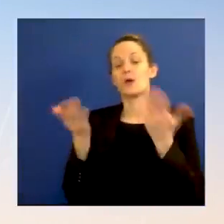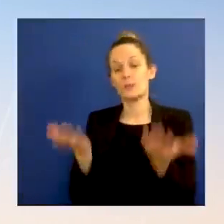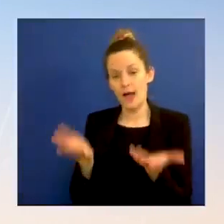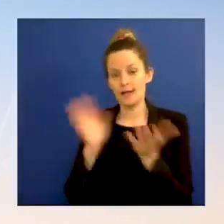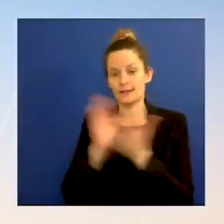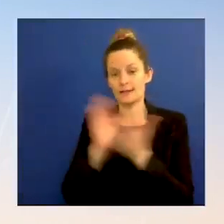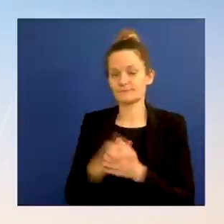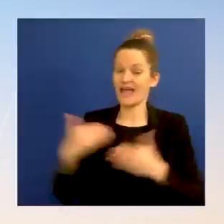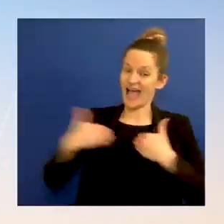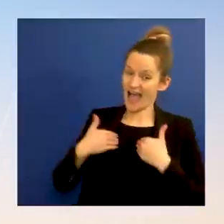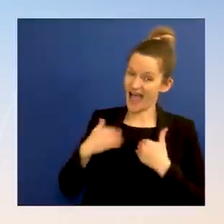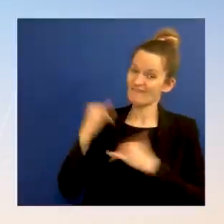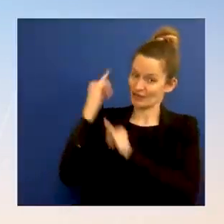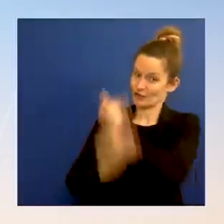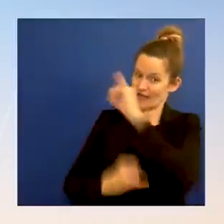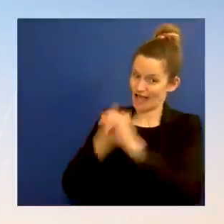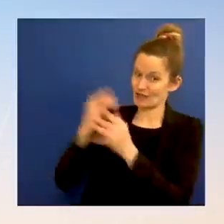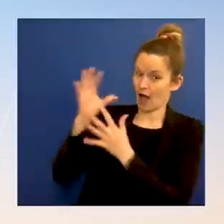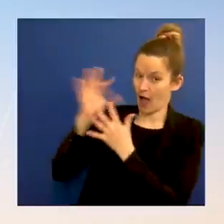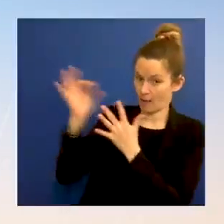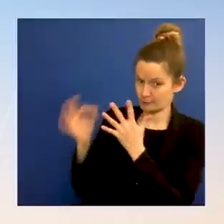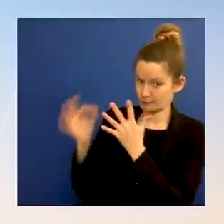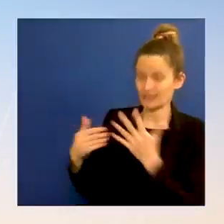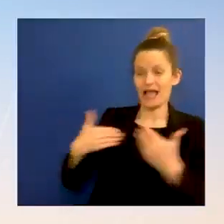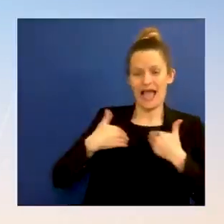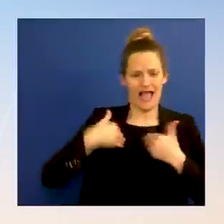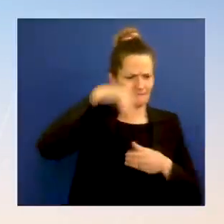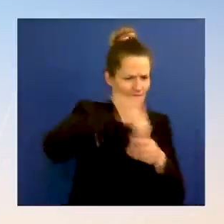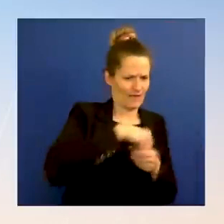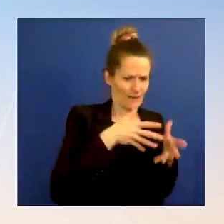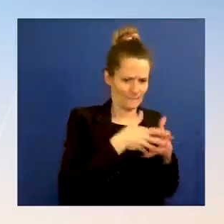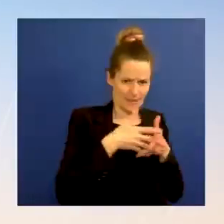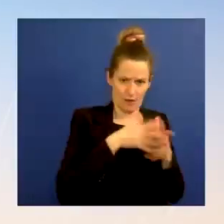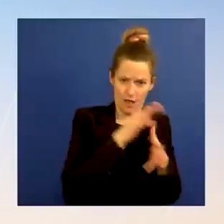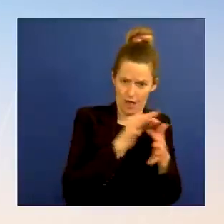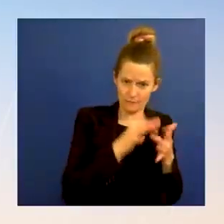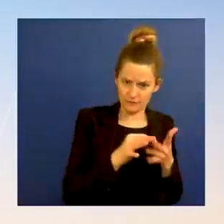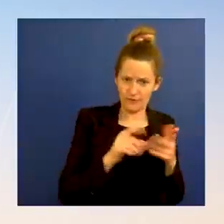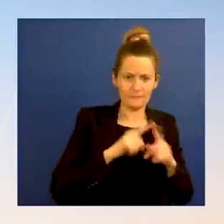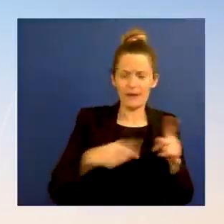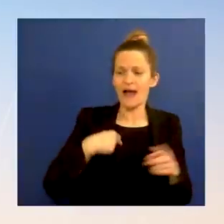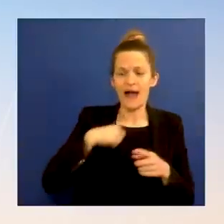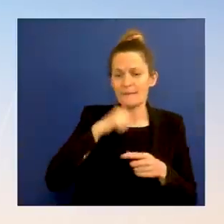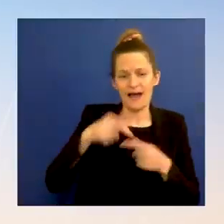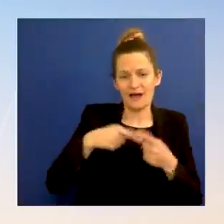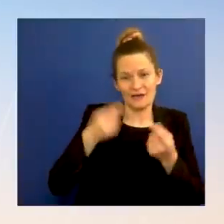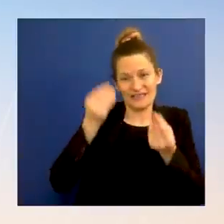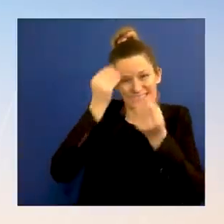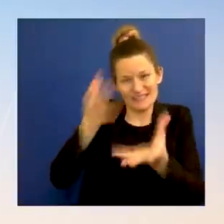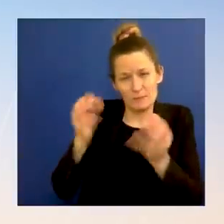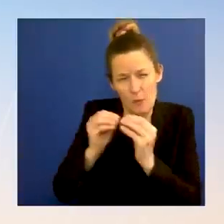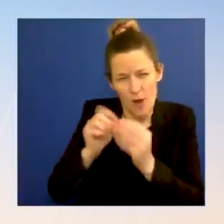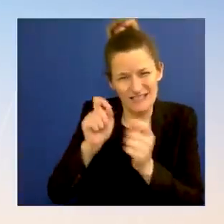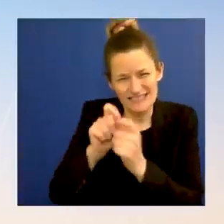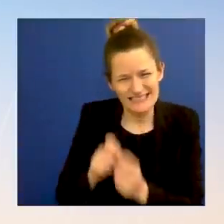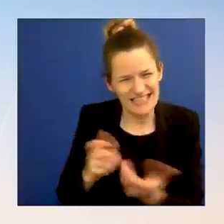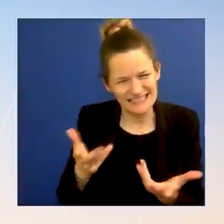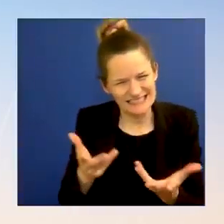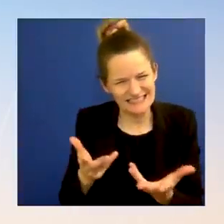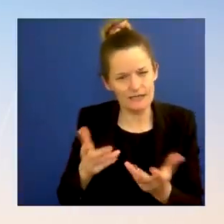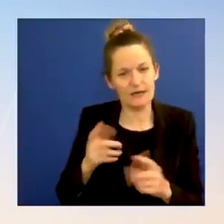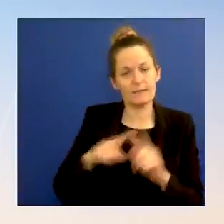detail because our focus is on discussing what's possible, what will have the maximum impact, and not putting any of them at